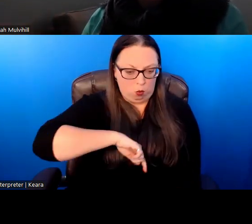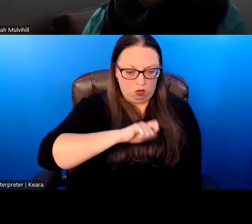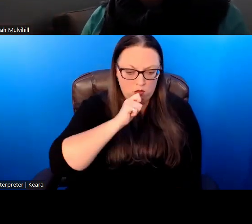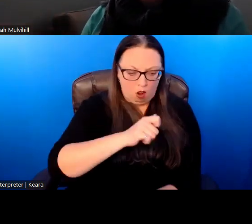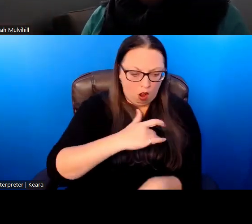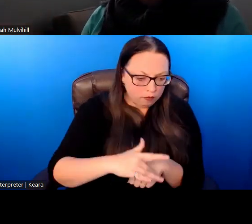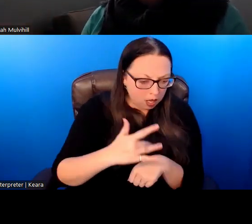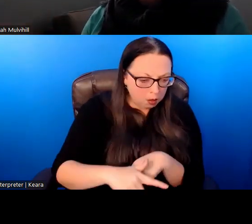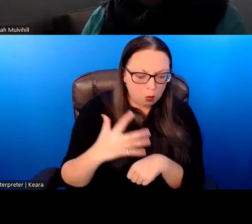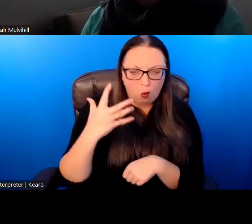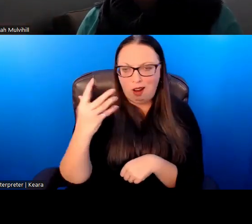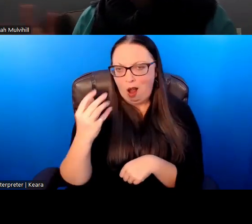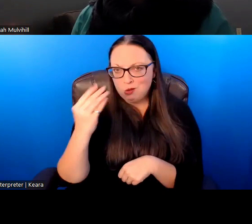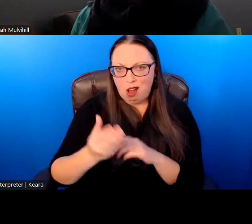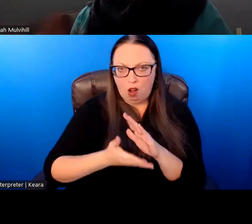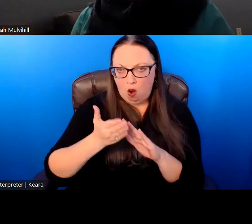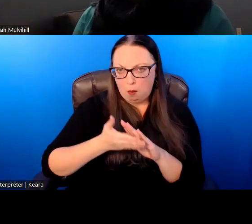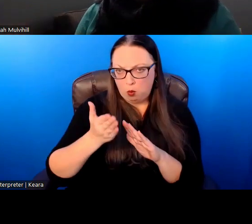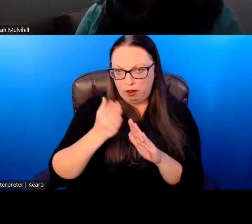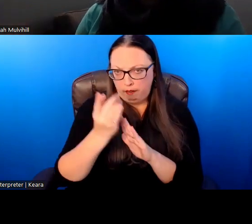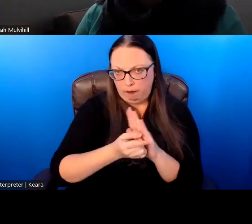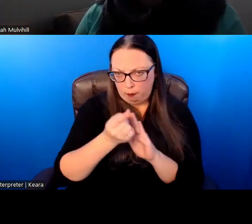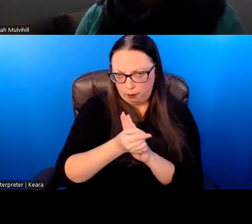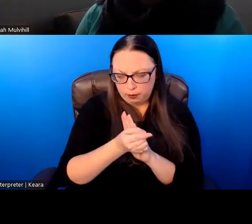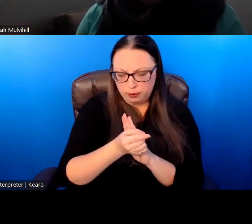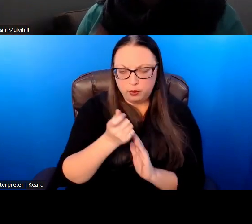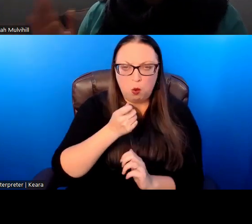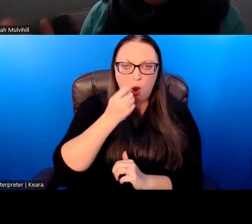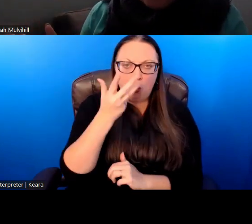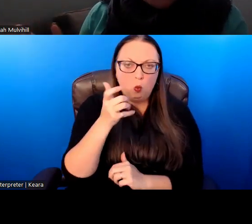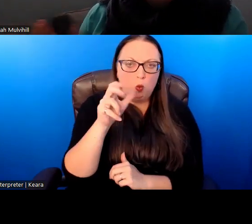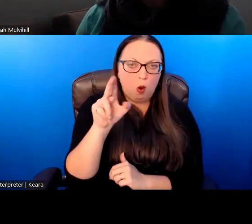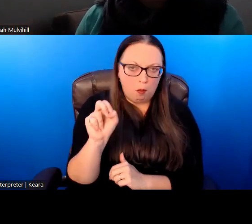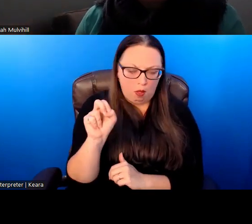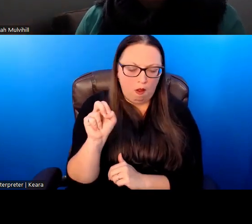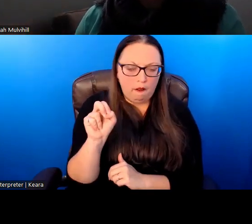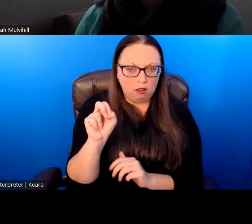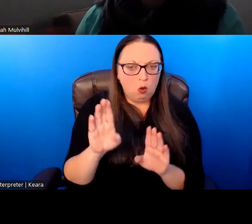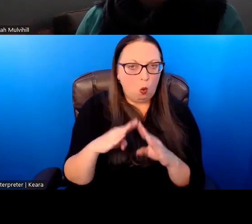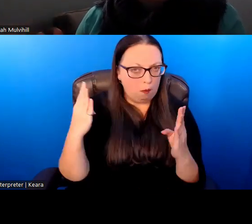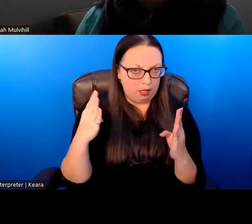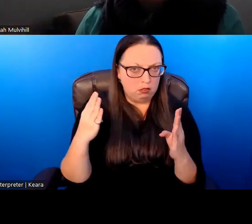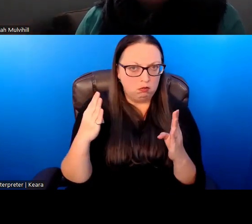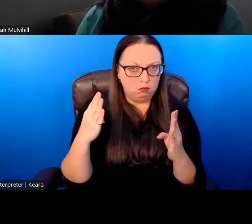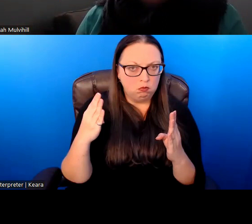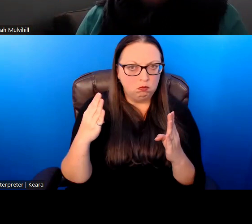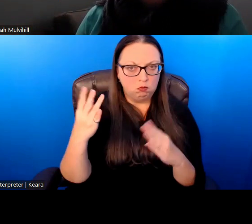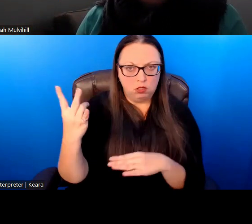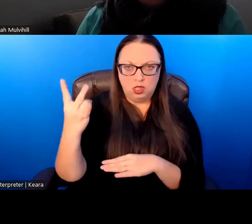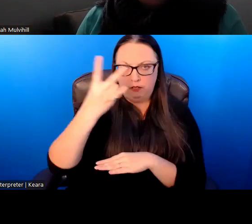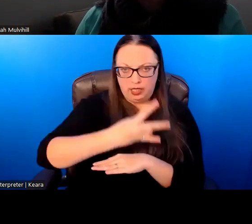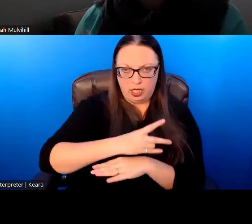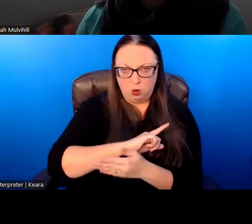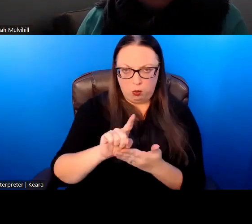if it's outside our operating hours. So our warm line, for example, is open 7 days a week, 9 a.m. to